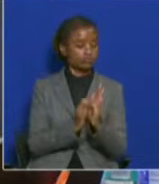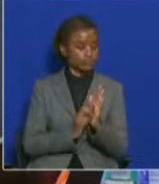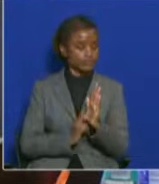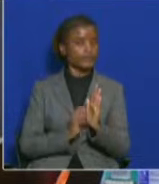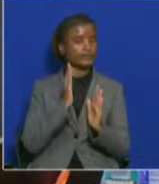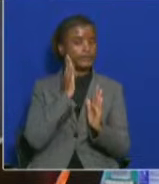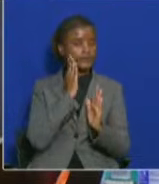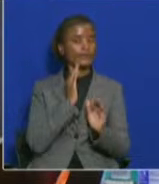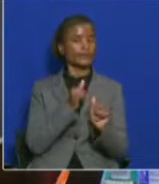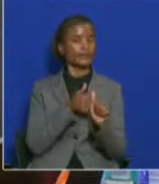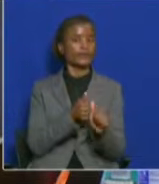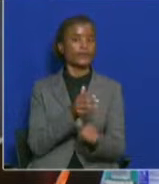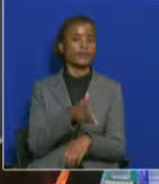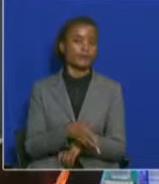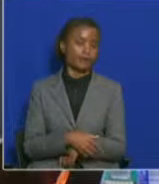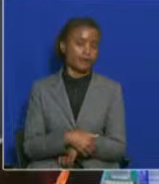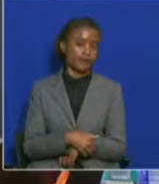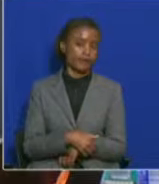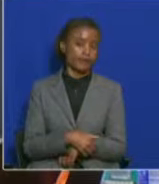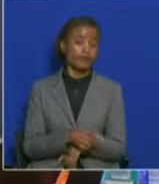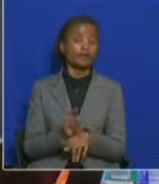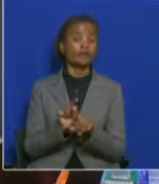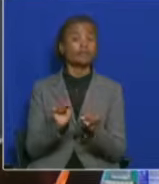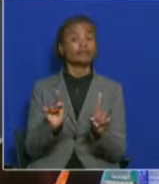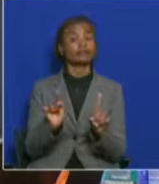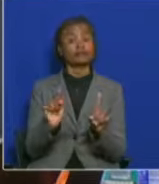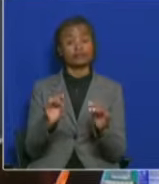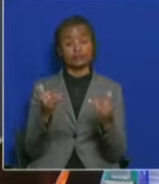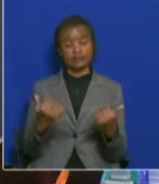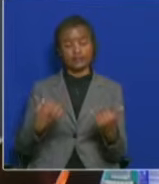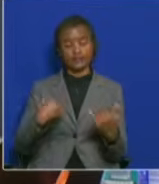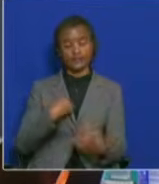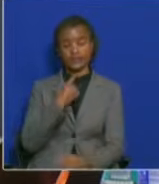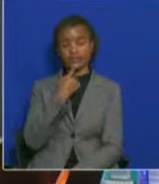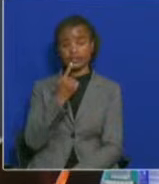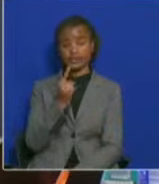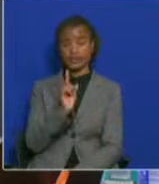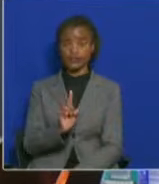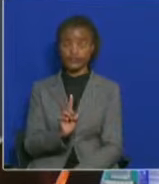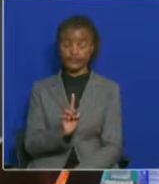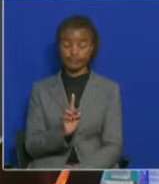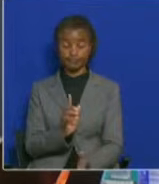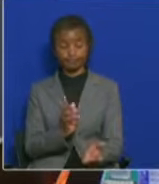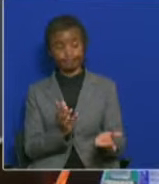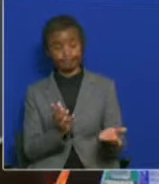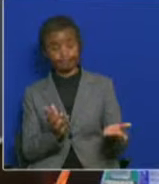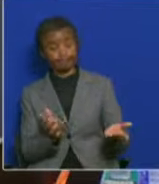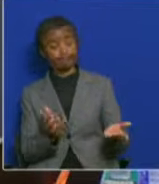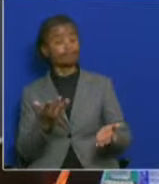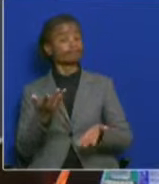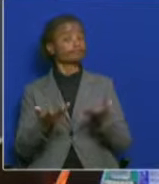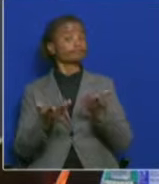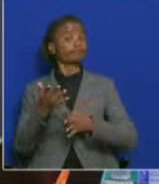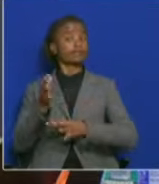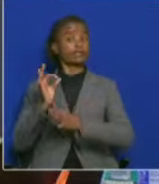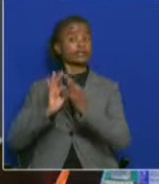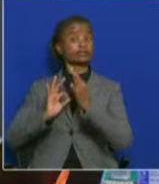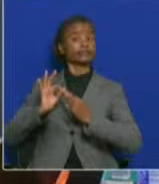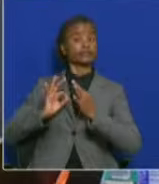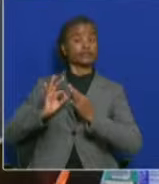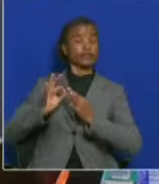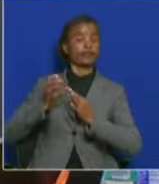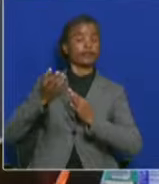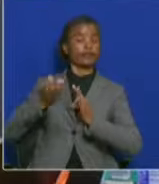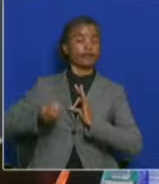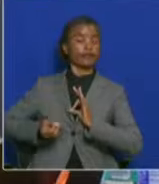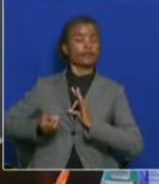But all I'm saying for the moment, Chair, is that there may be an explanation, and we look forward to hearing the answers and